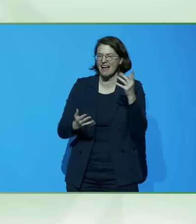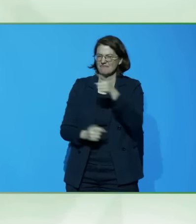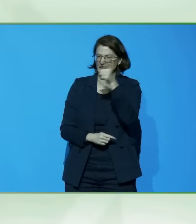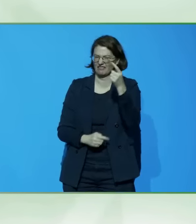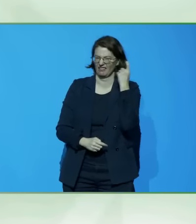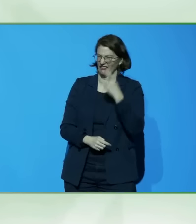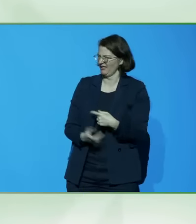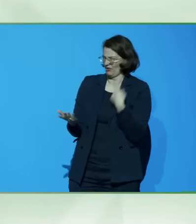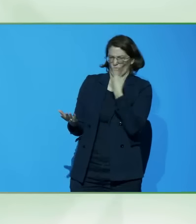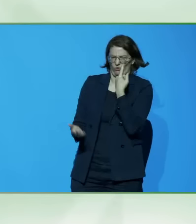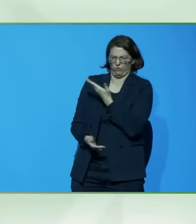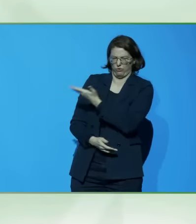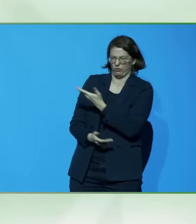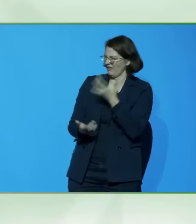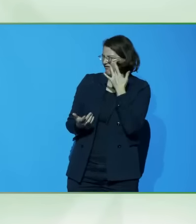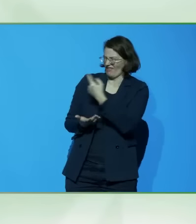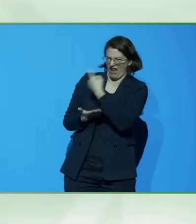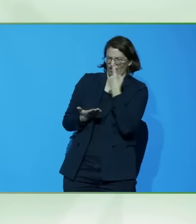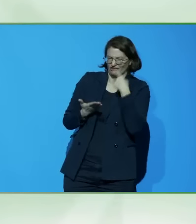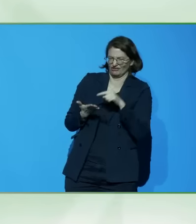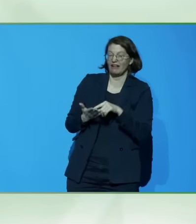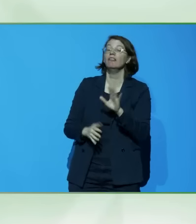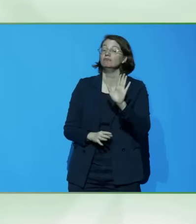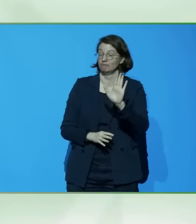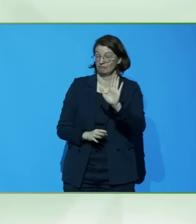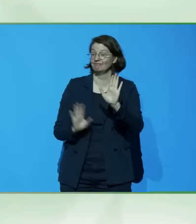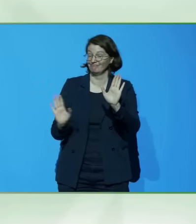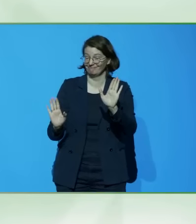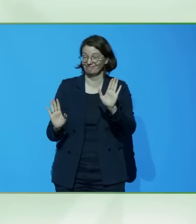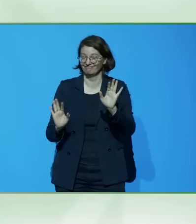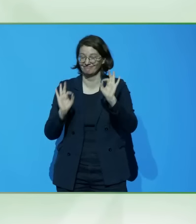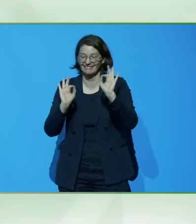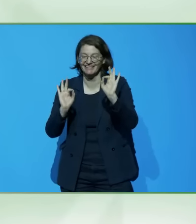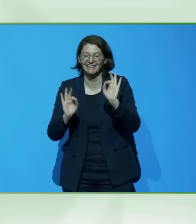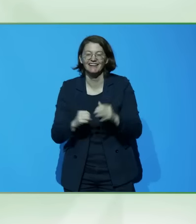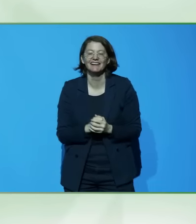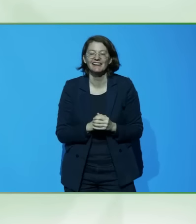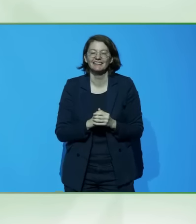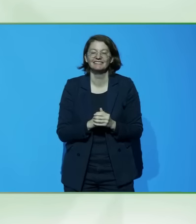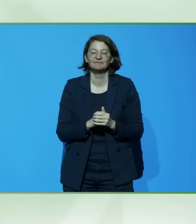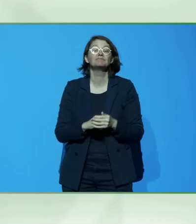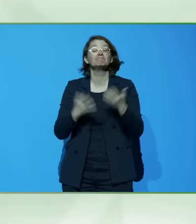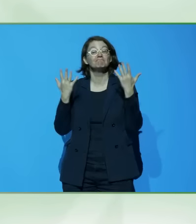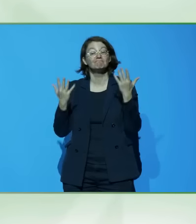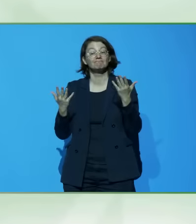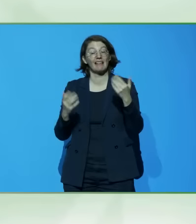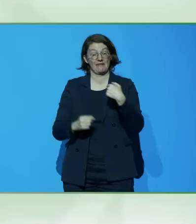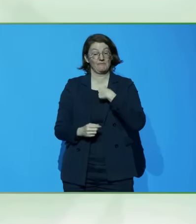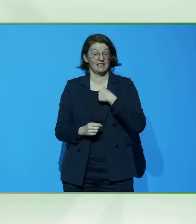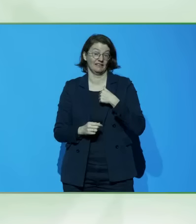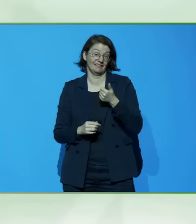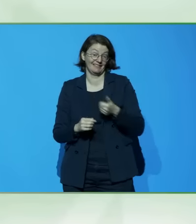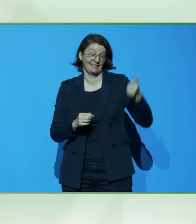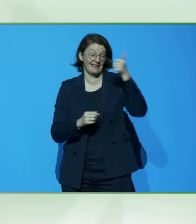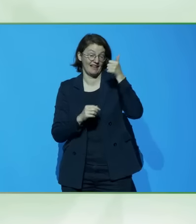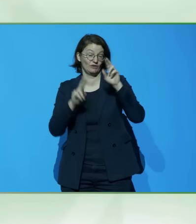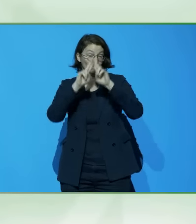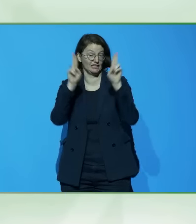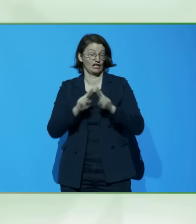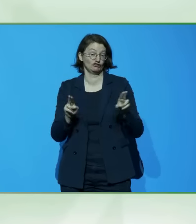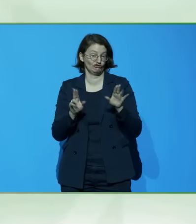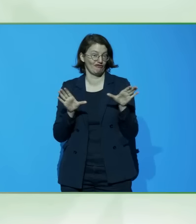International Affairs and on behalf of the entire Zero Project team, I just want to share our humble humility that you are